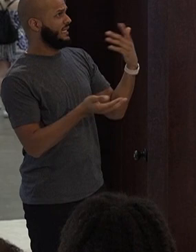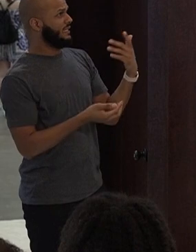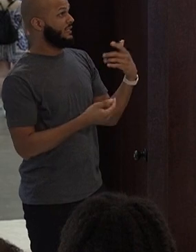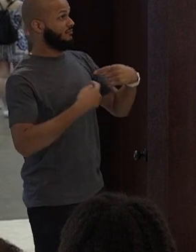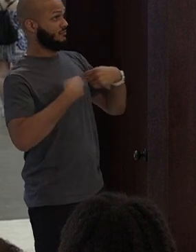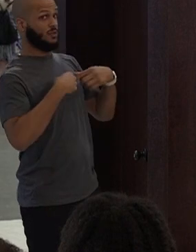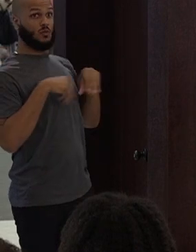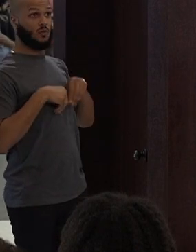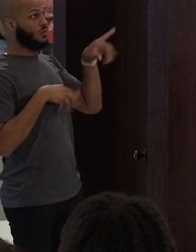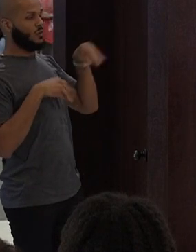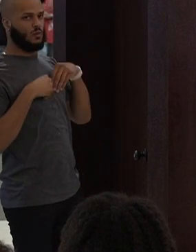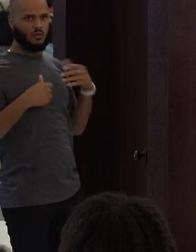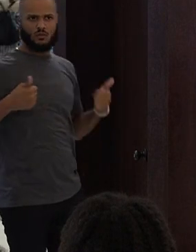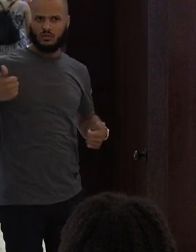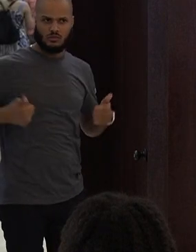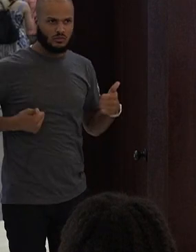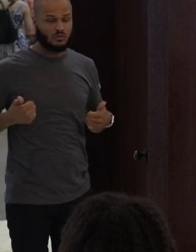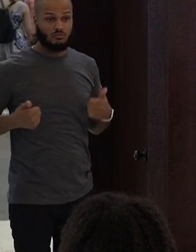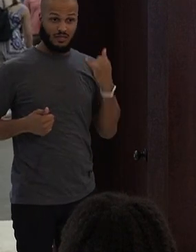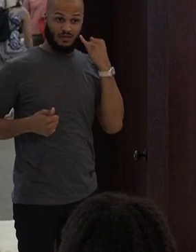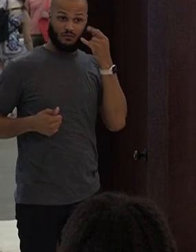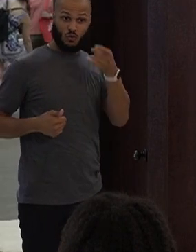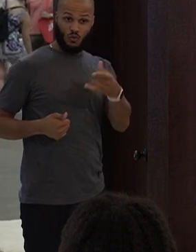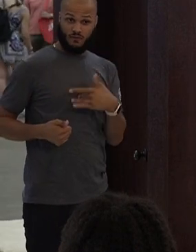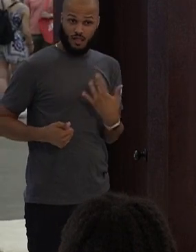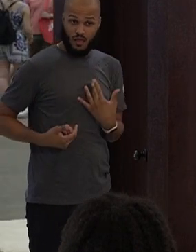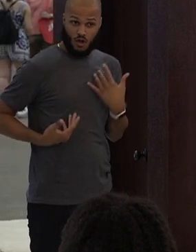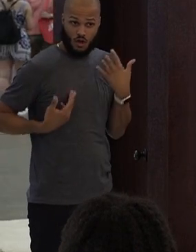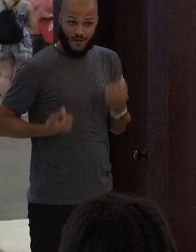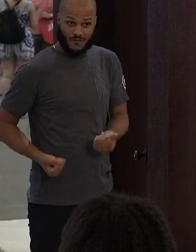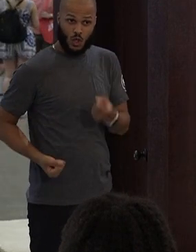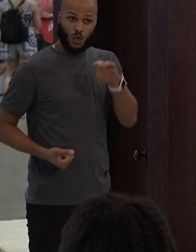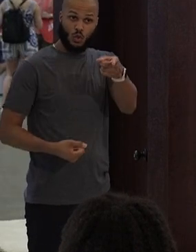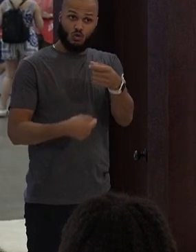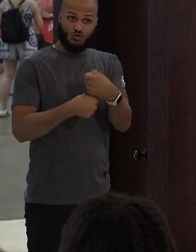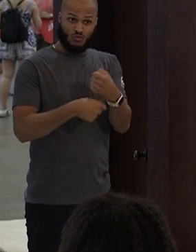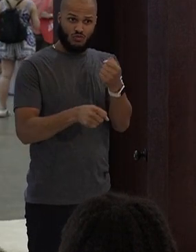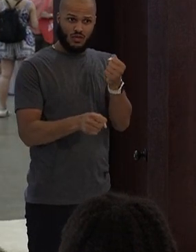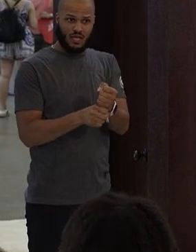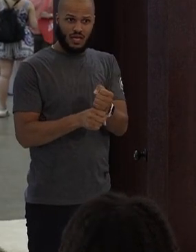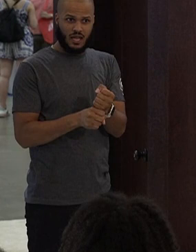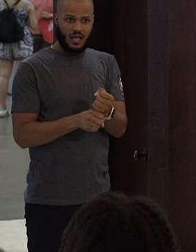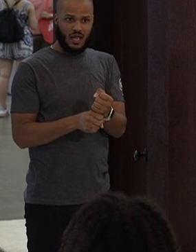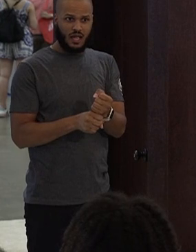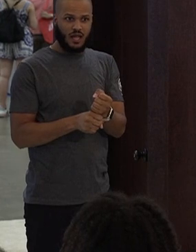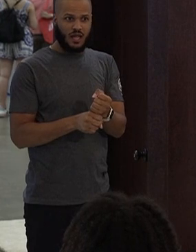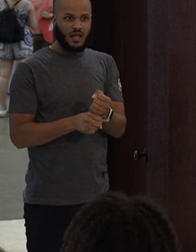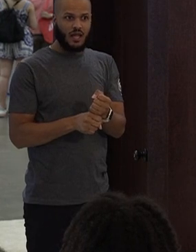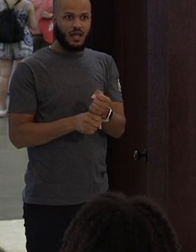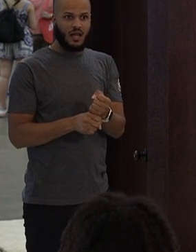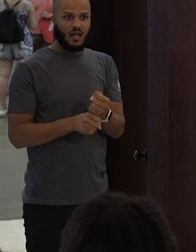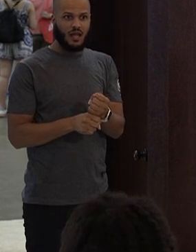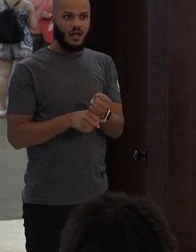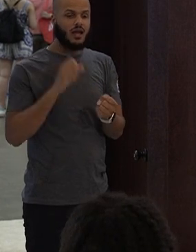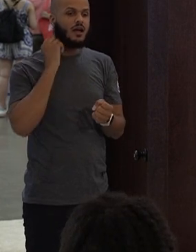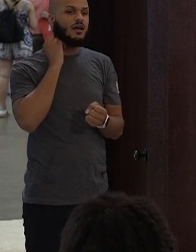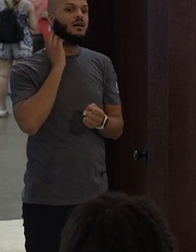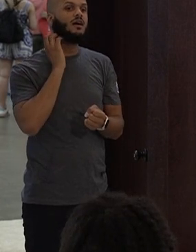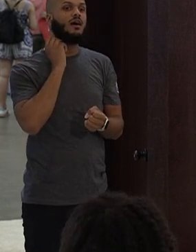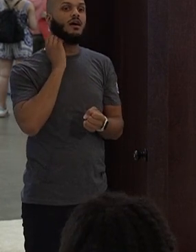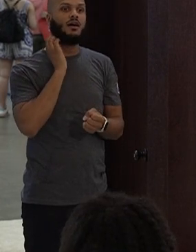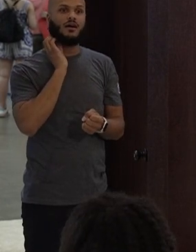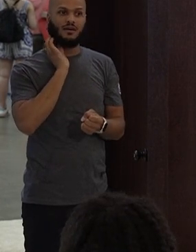know, if you're confident that you are the creator, then, you know, you could go with